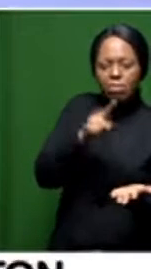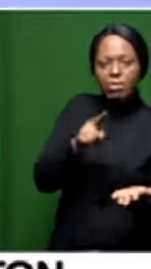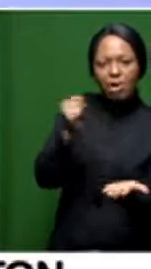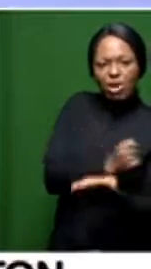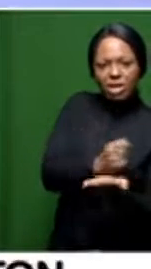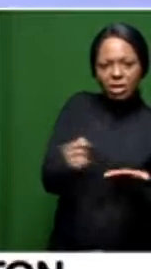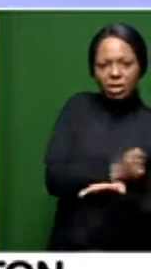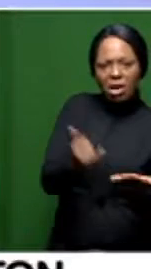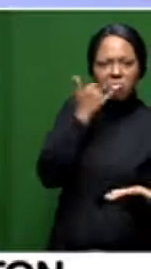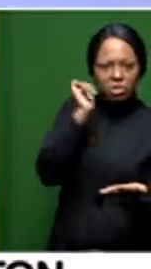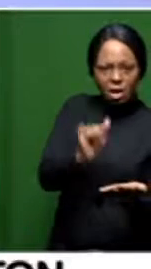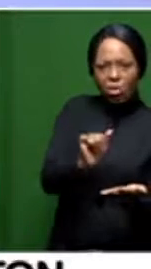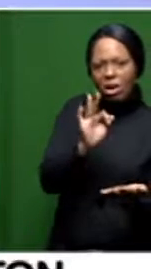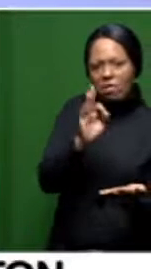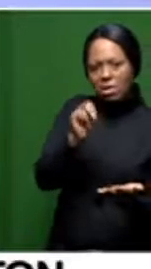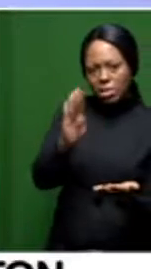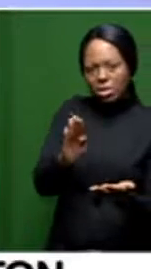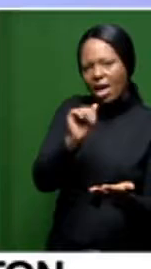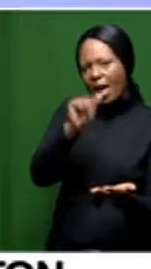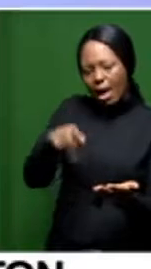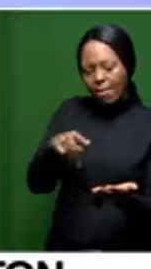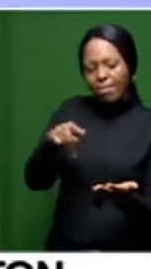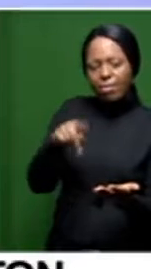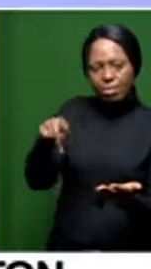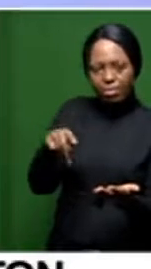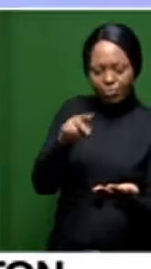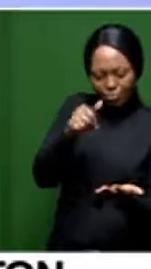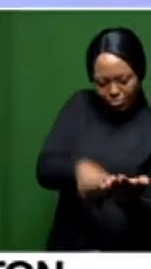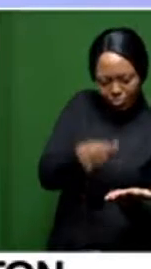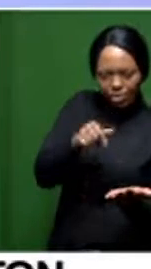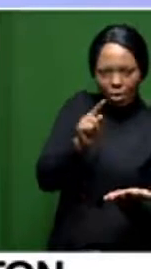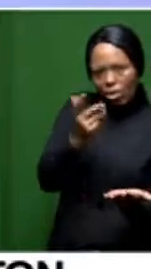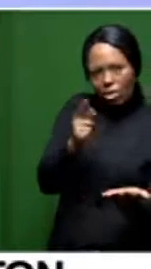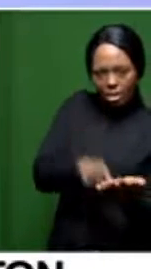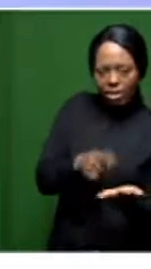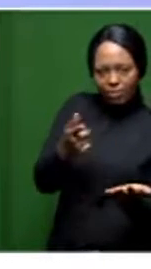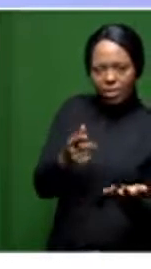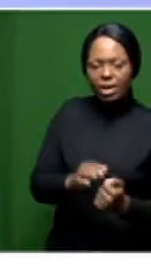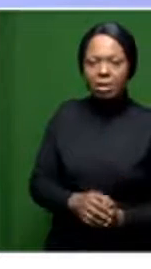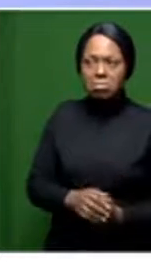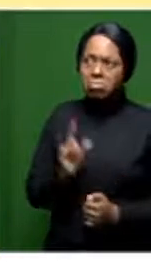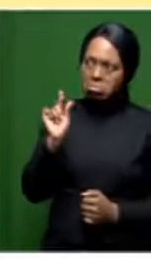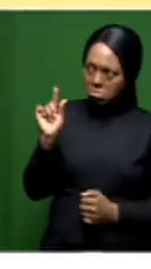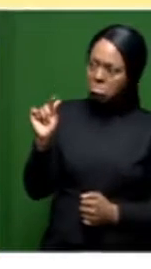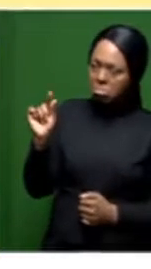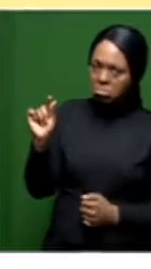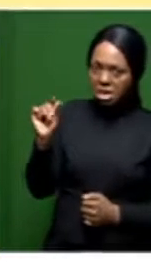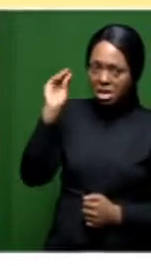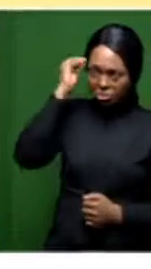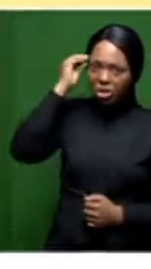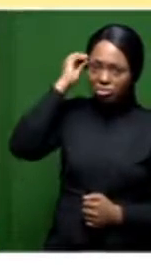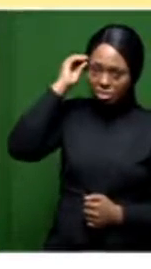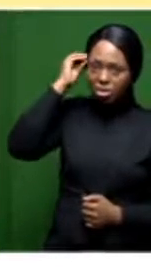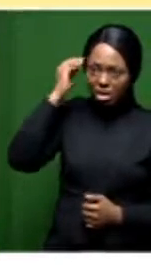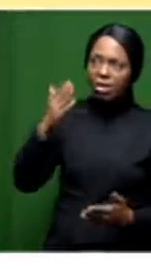you via, I think, one of the most used apps in the country. The F&B banking app is one of the most utilized apps. So. Such an amazing concept. Warren, thank you so much for talking to